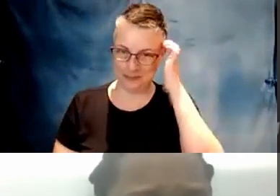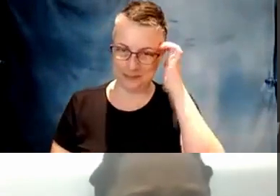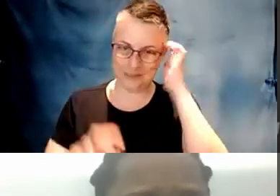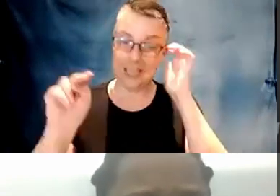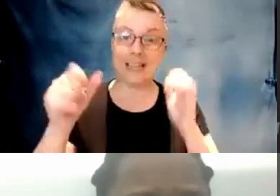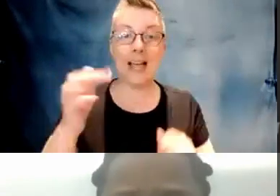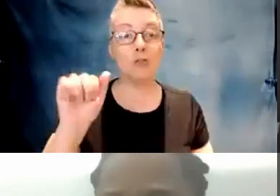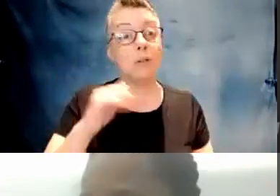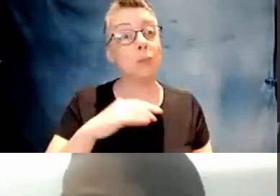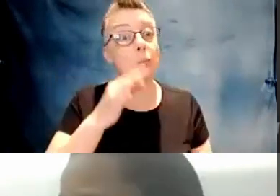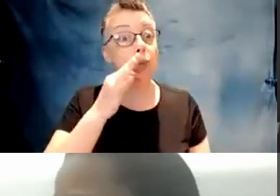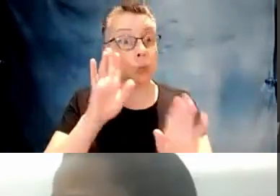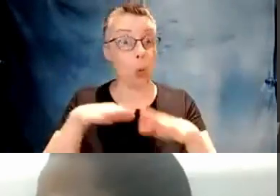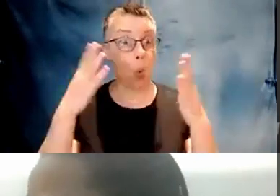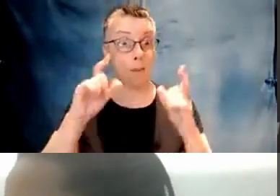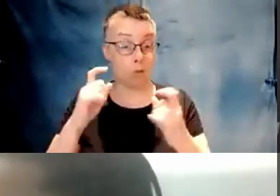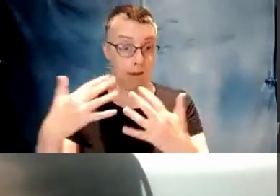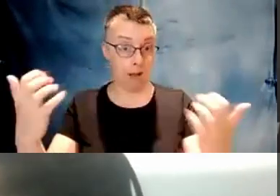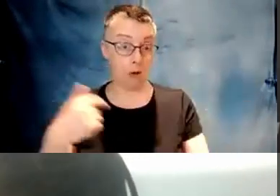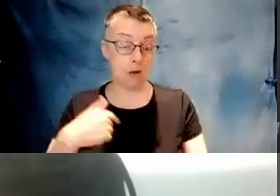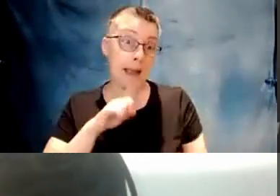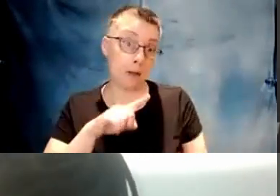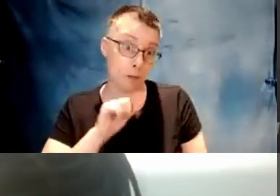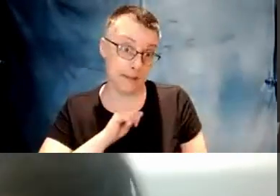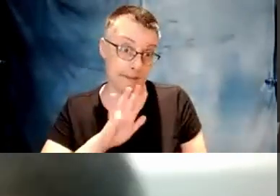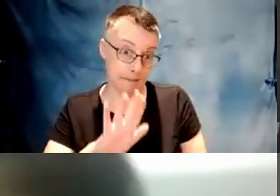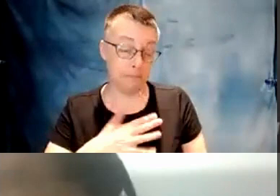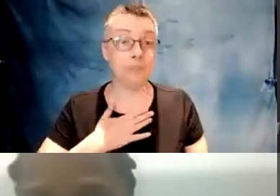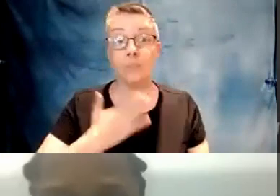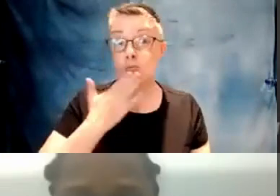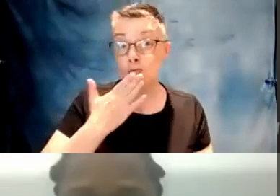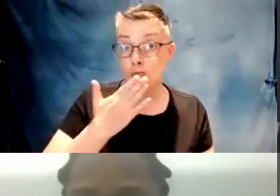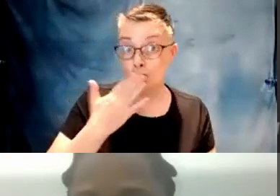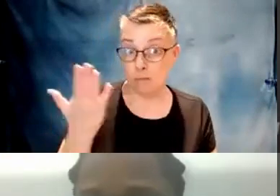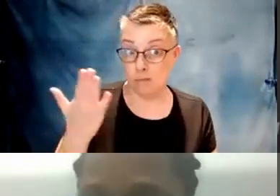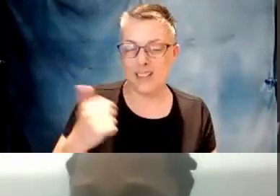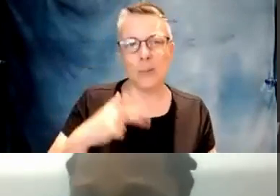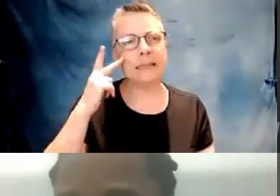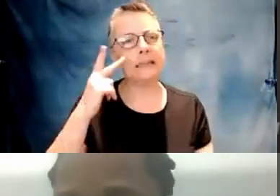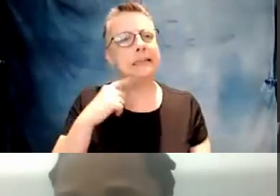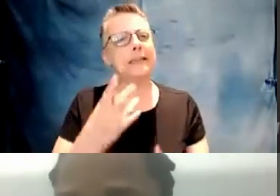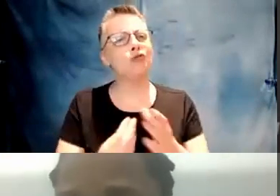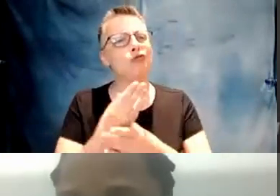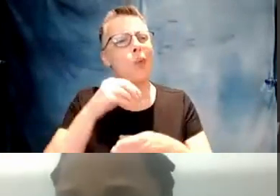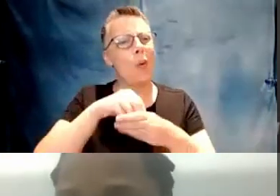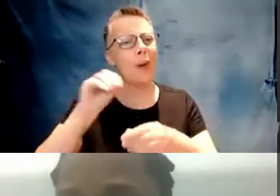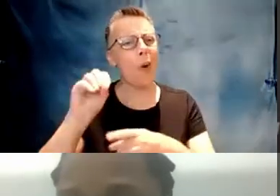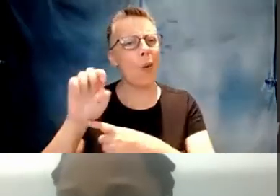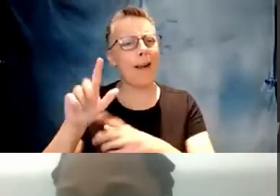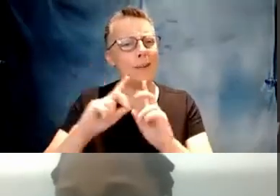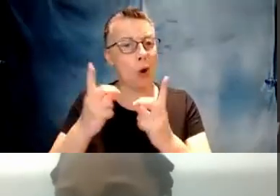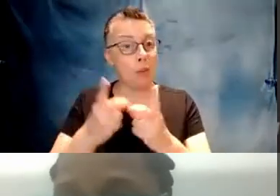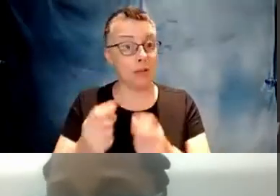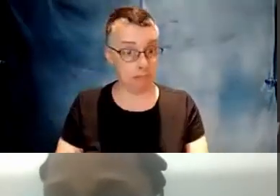Before we open it up, just to answer for myself, I'm grateful to have witnessed the growth in the OEL department. I know I keep talking about how it